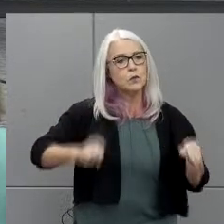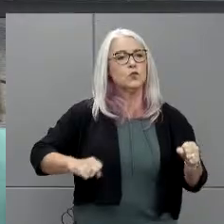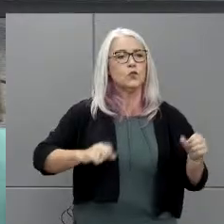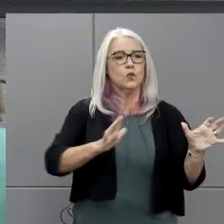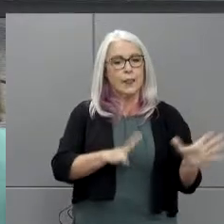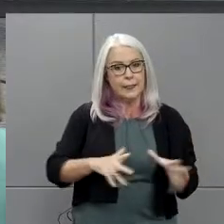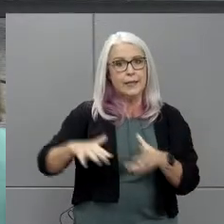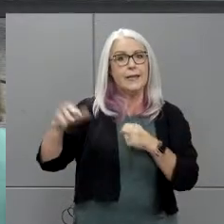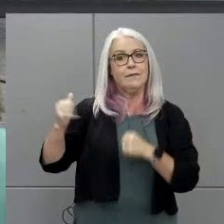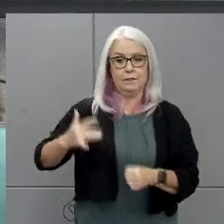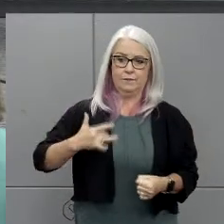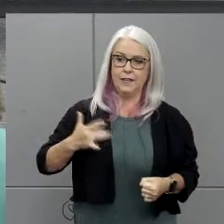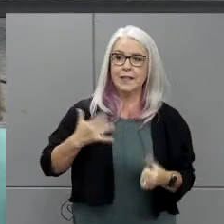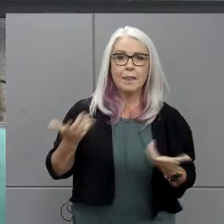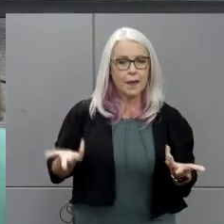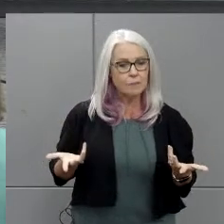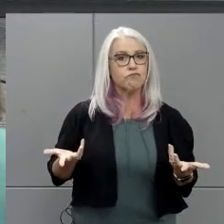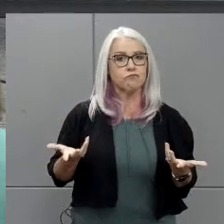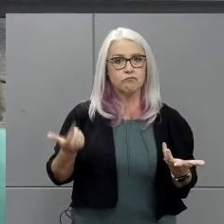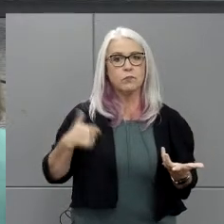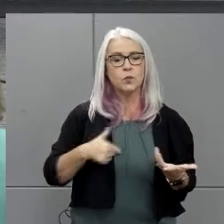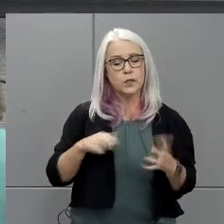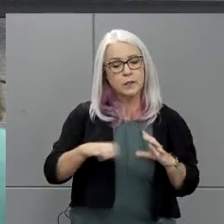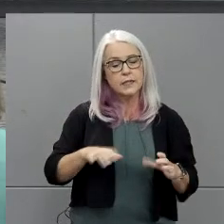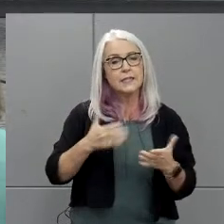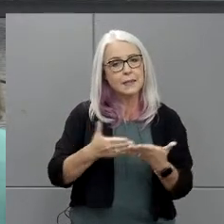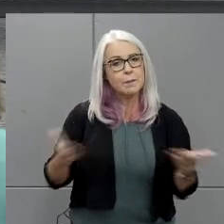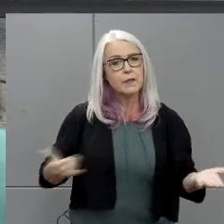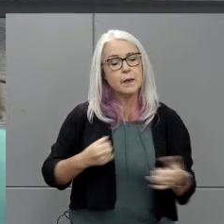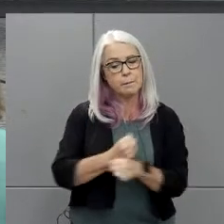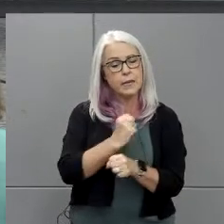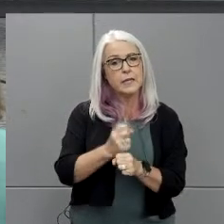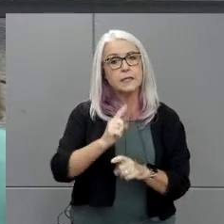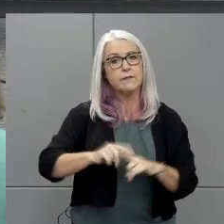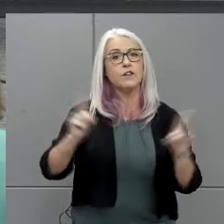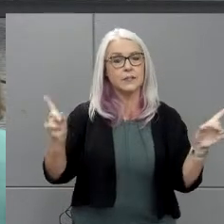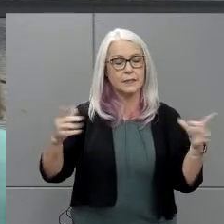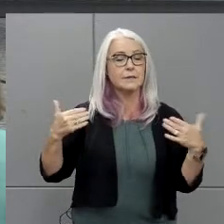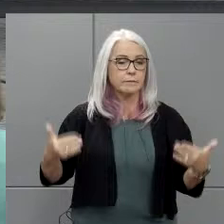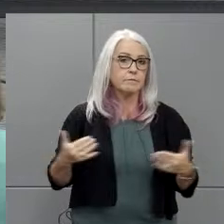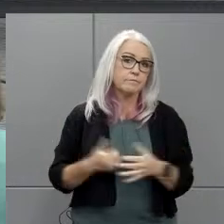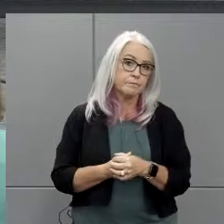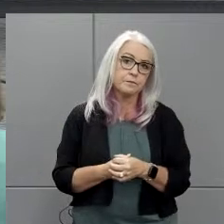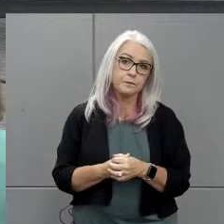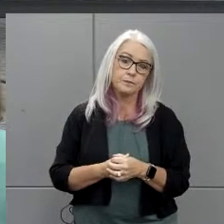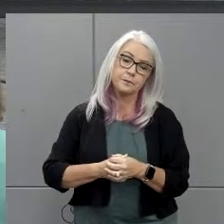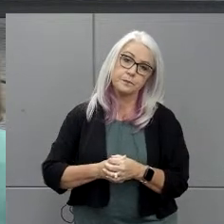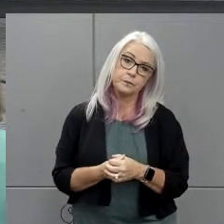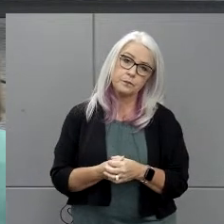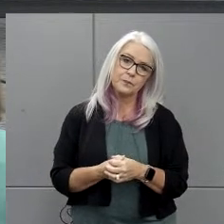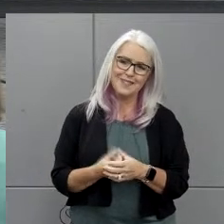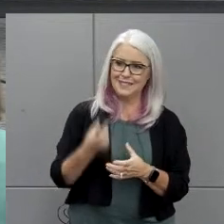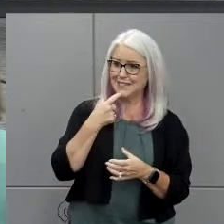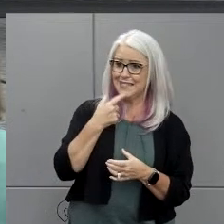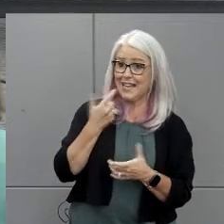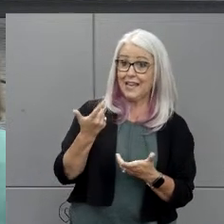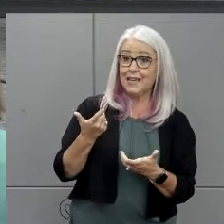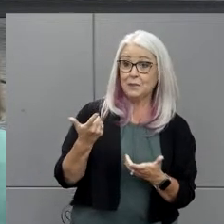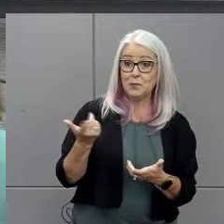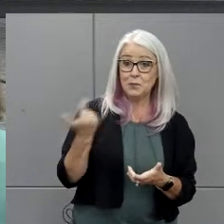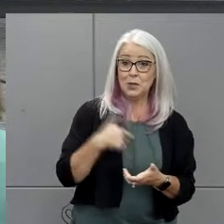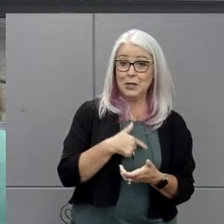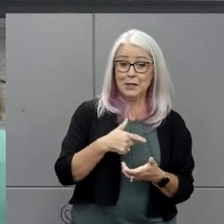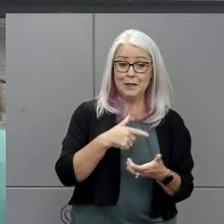contract feeling like we had done something that made a difference to a certain extent. And then to say that it's all going to